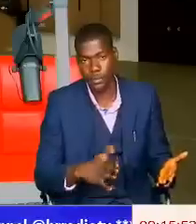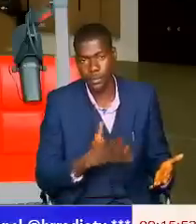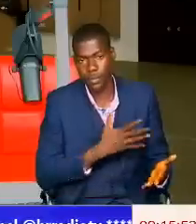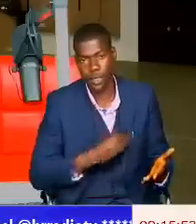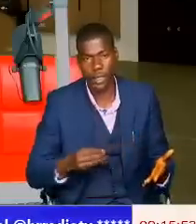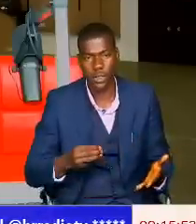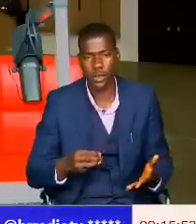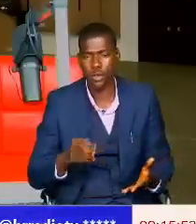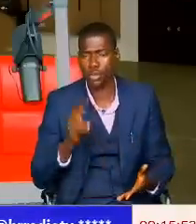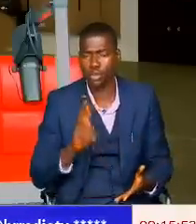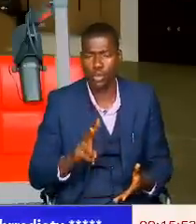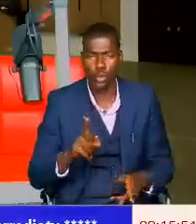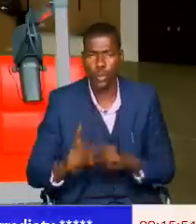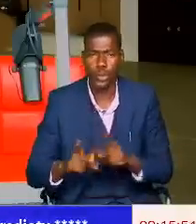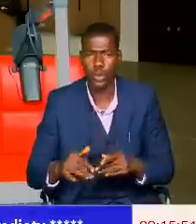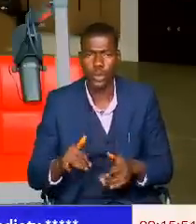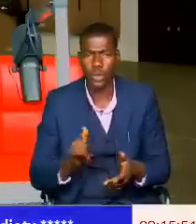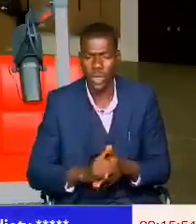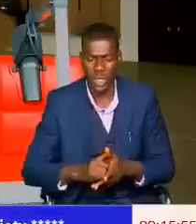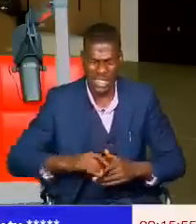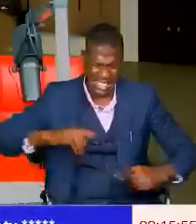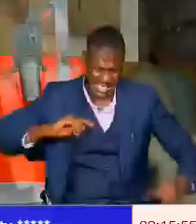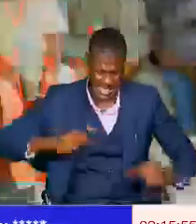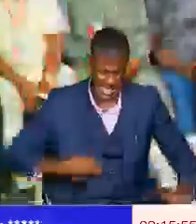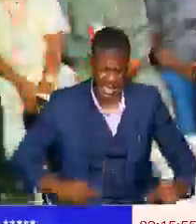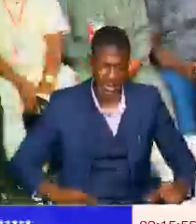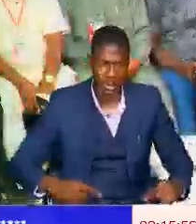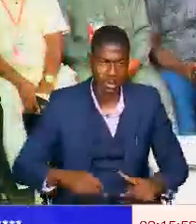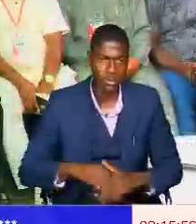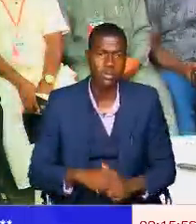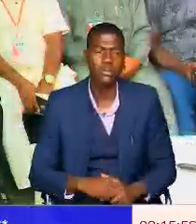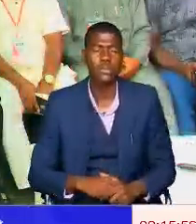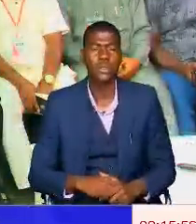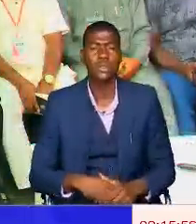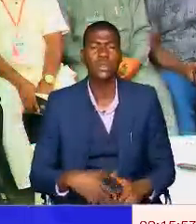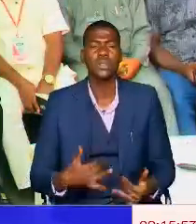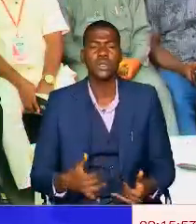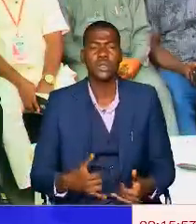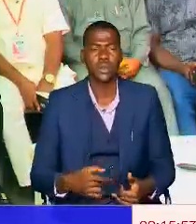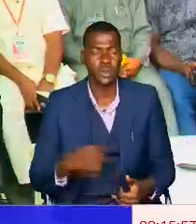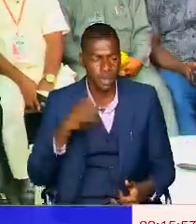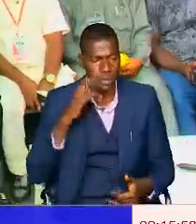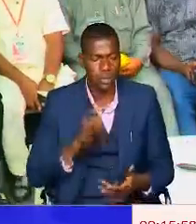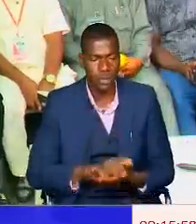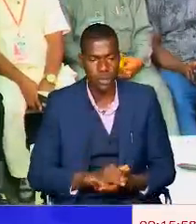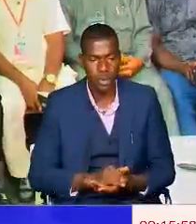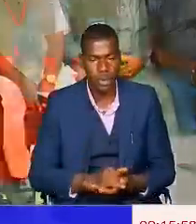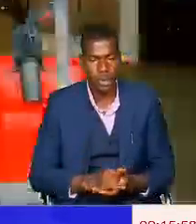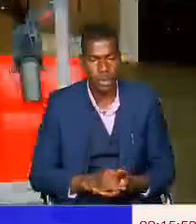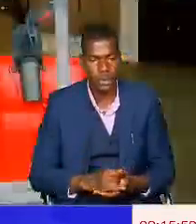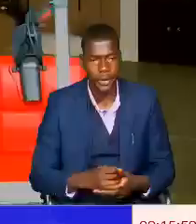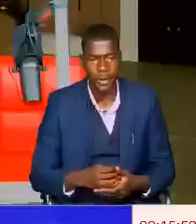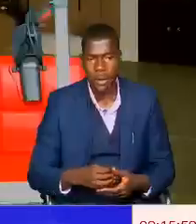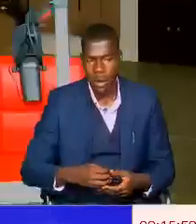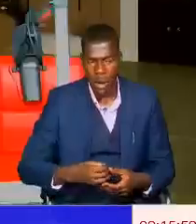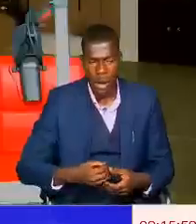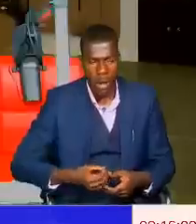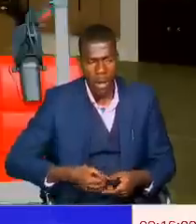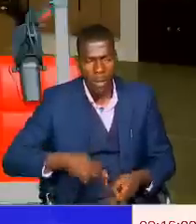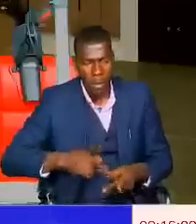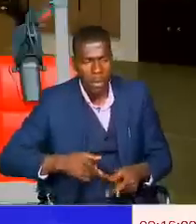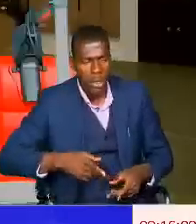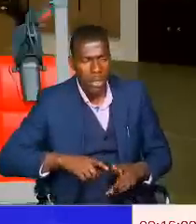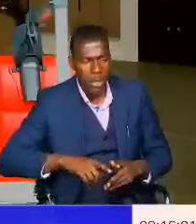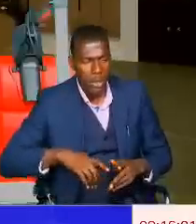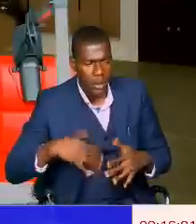and wounded these two people we wound so. Where the matter can't leak out. Now